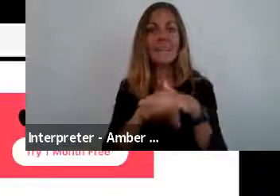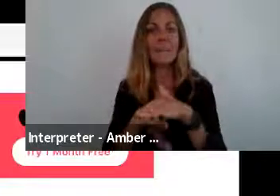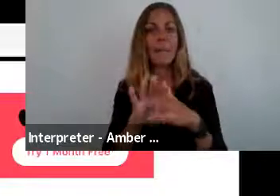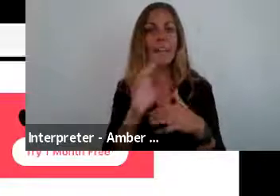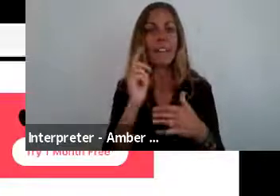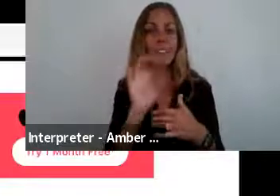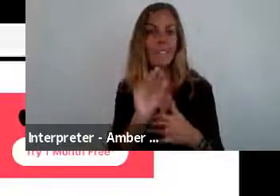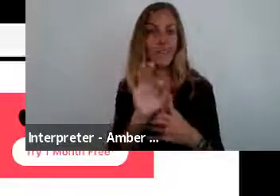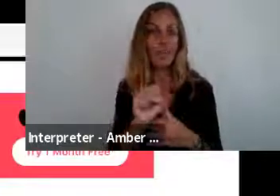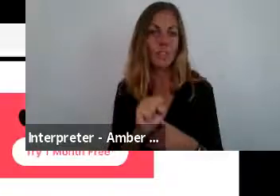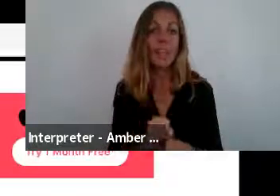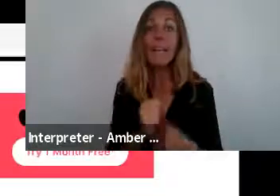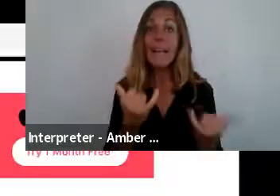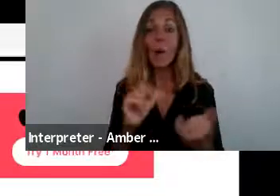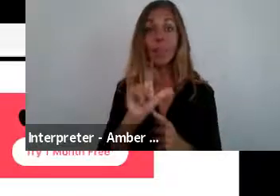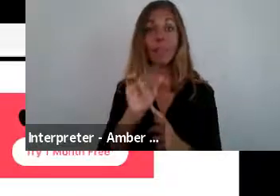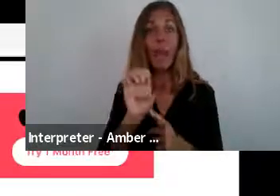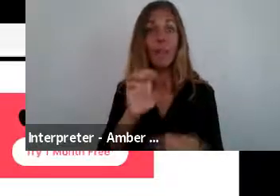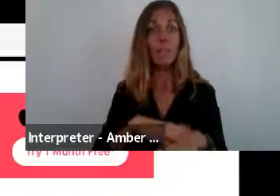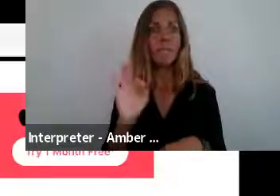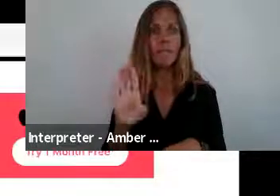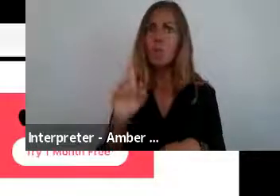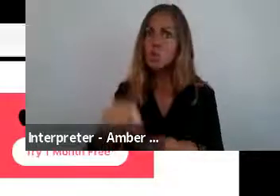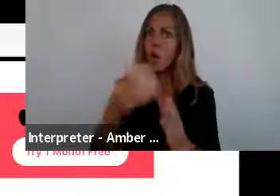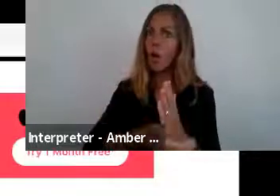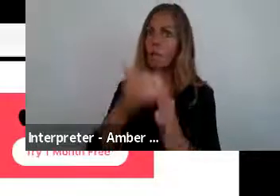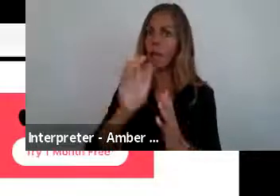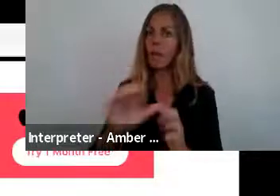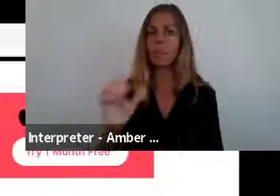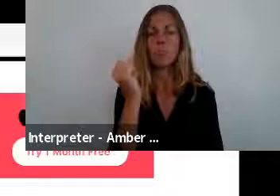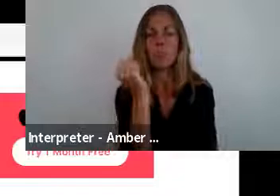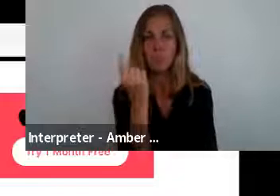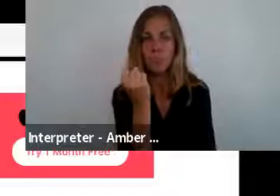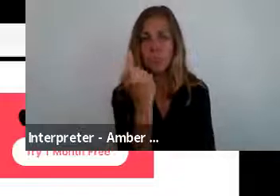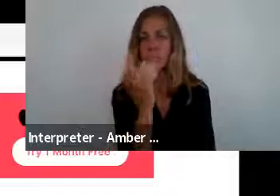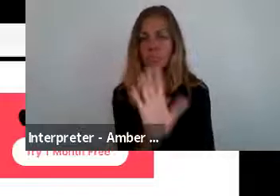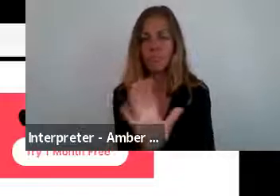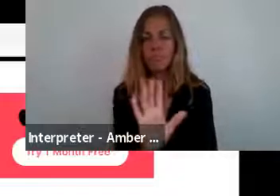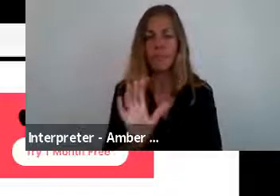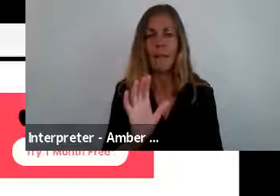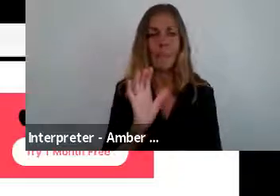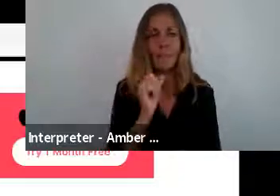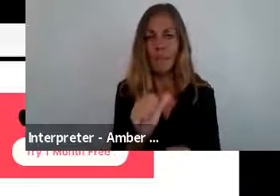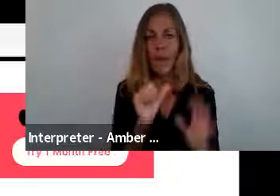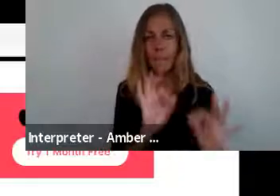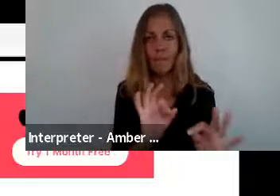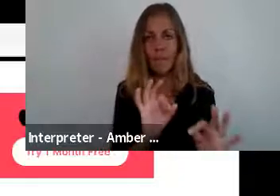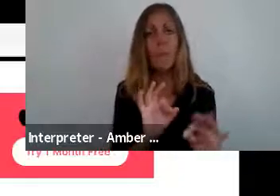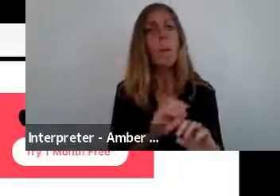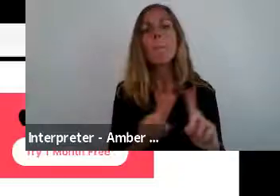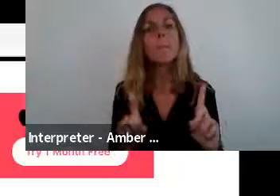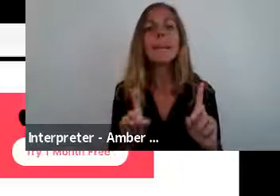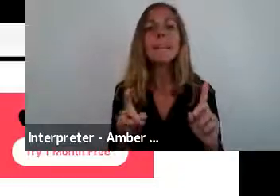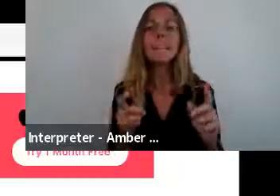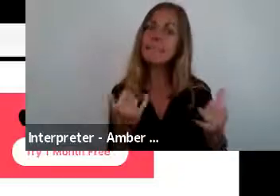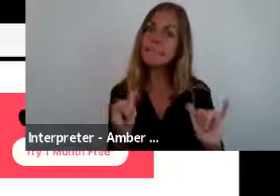on Facebook, it should be automatically captioned. Again, they're probably not going to be perfect, but that's not even the only